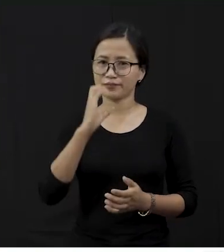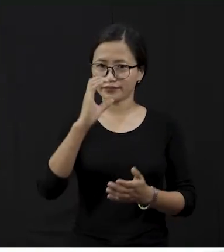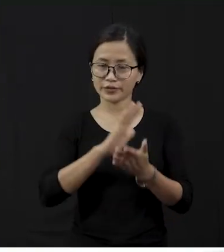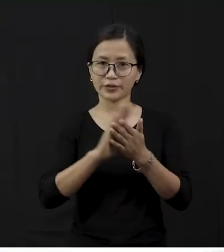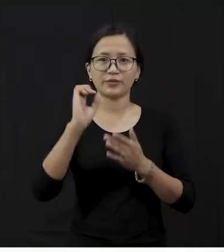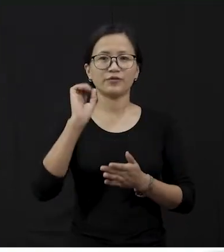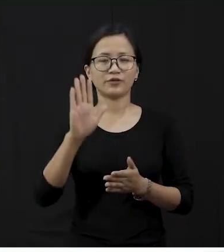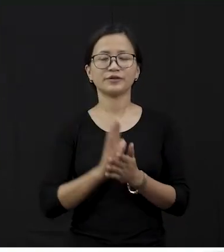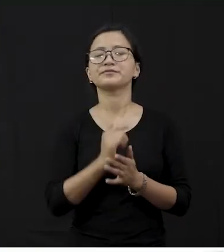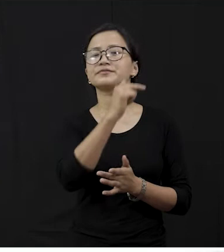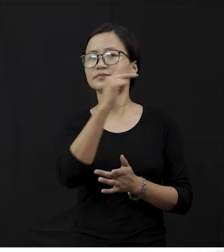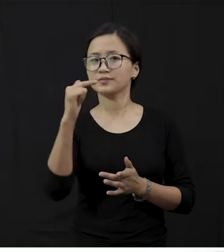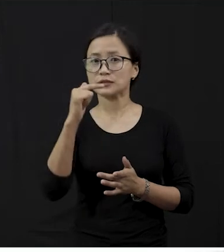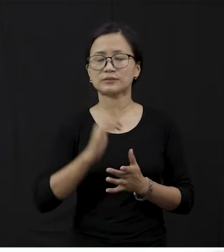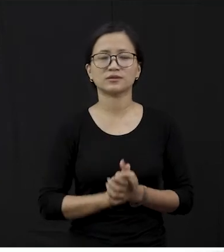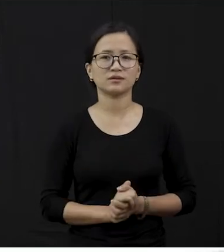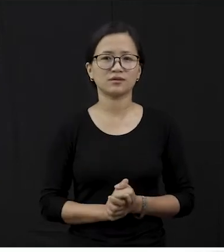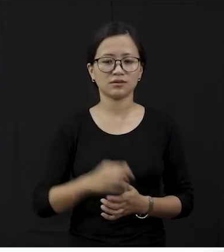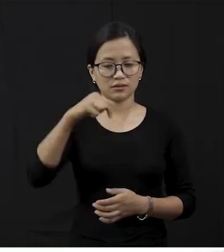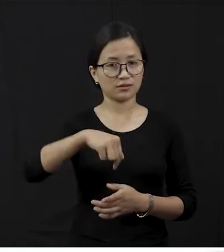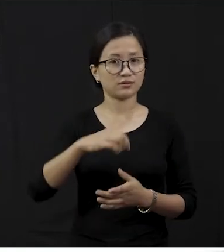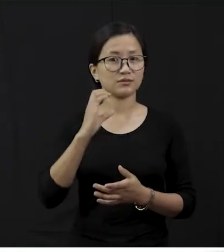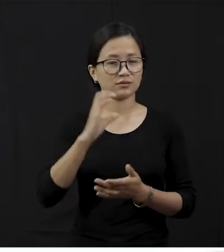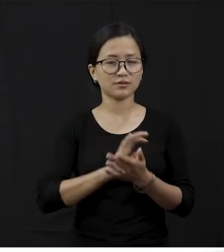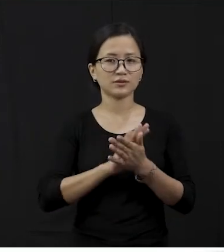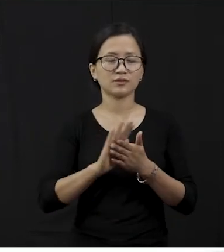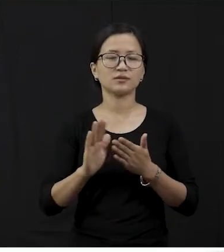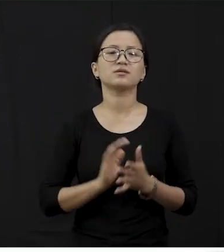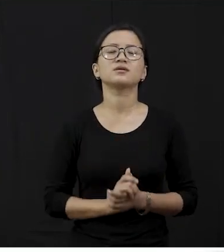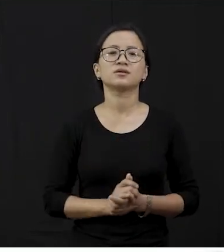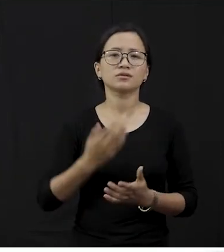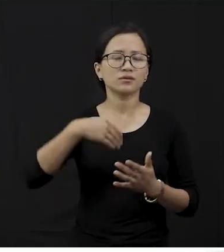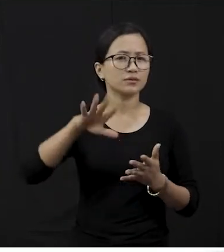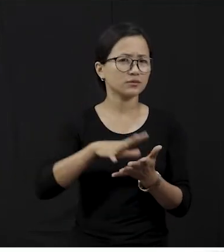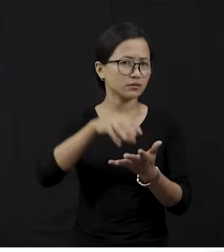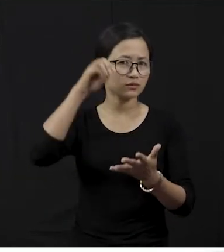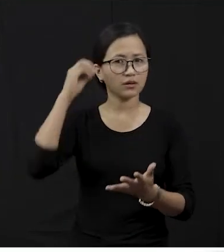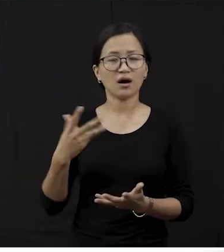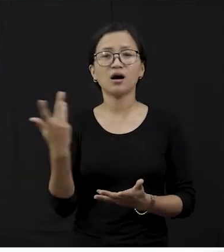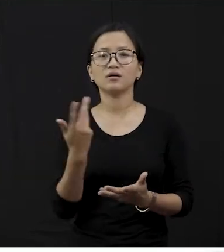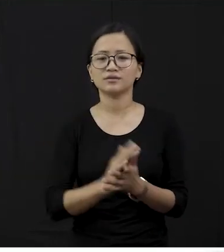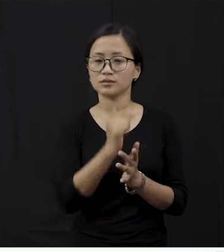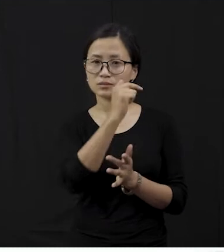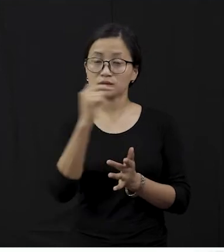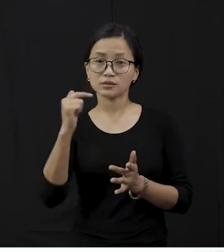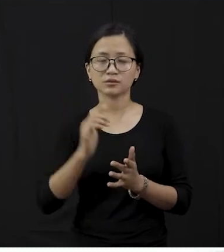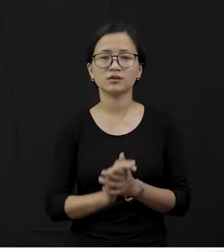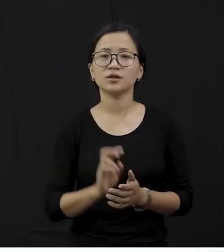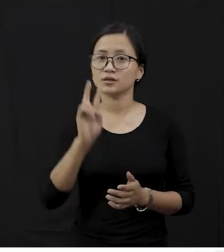5, subtraction. In this chapter, we are going to learn how to